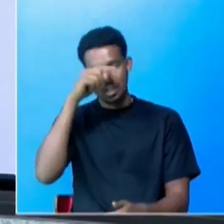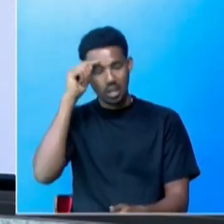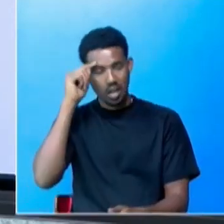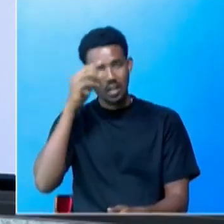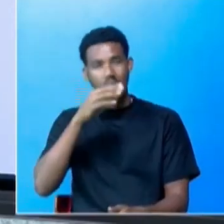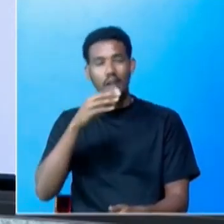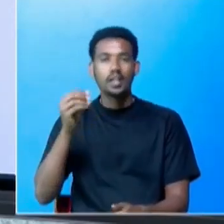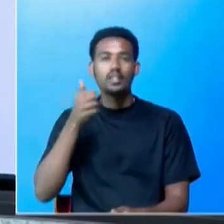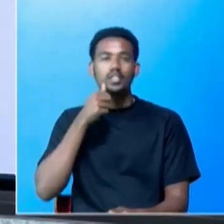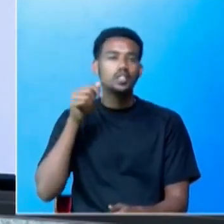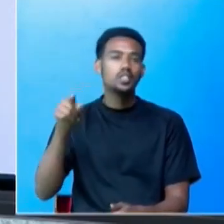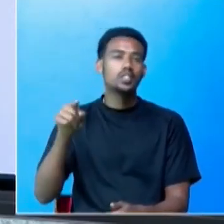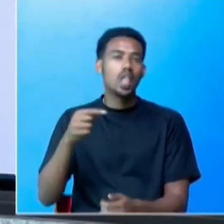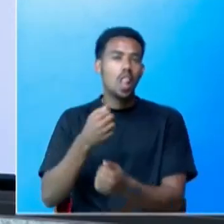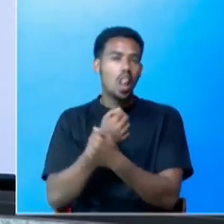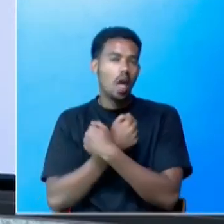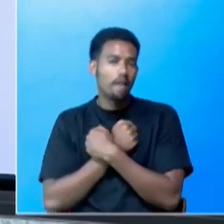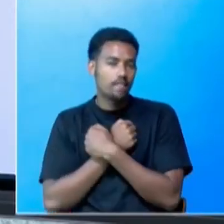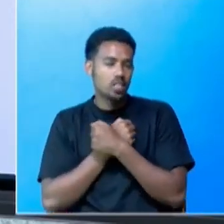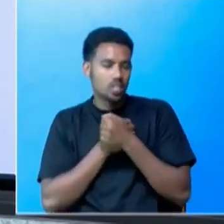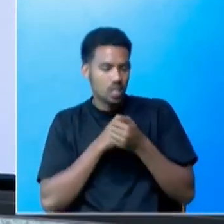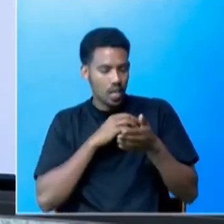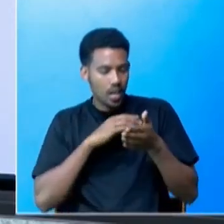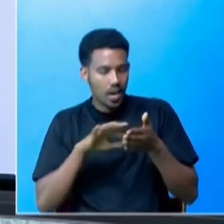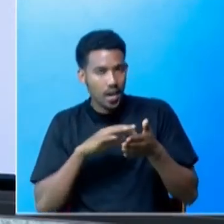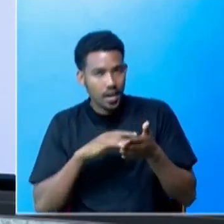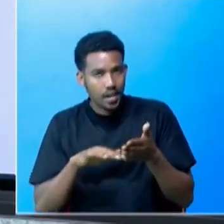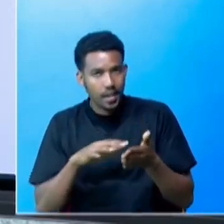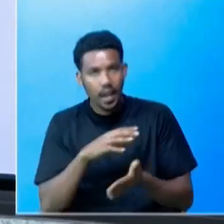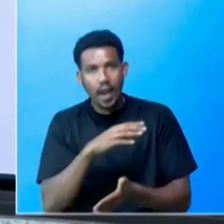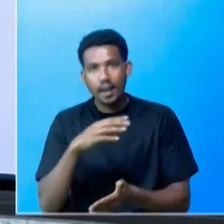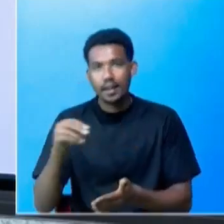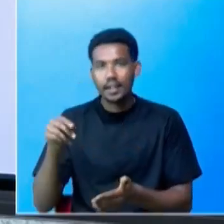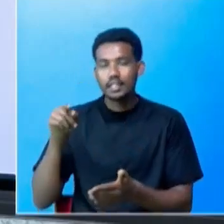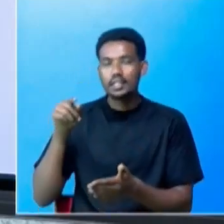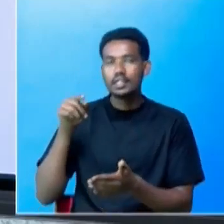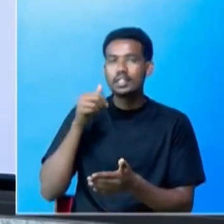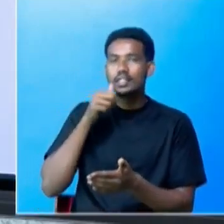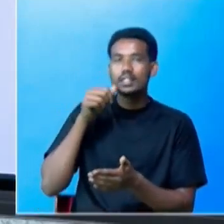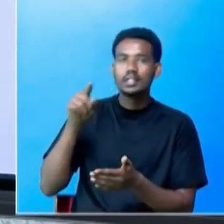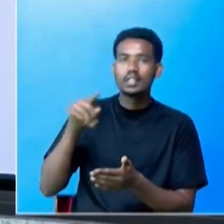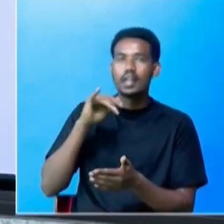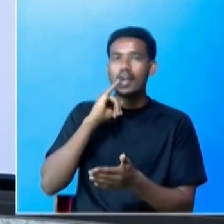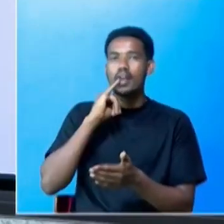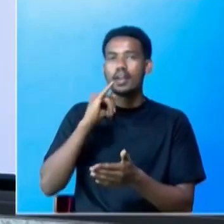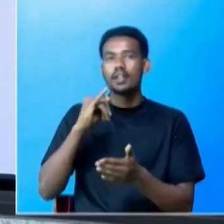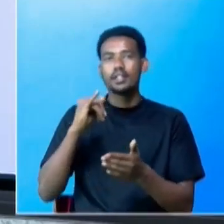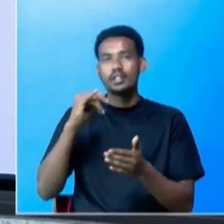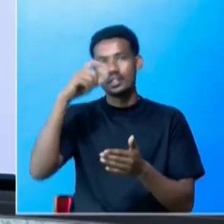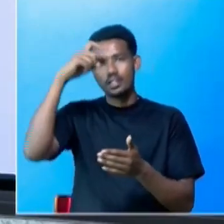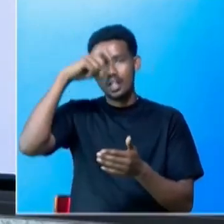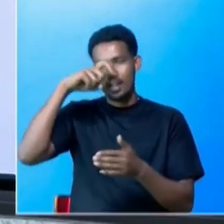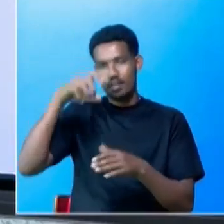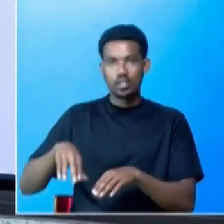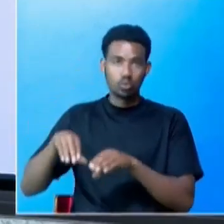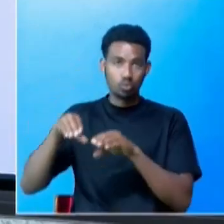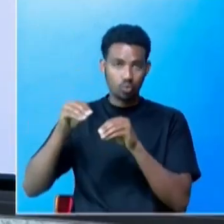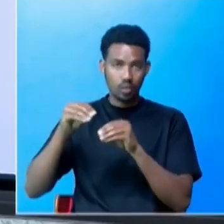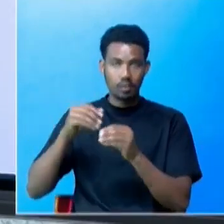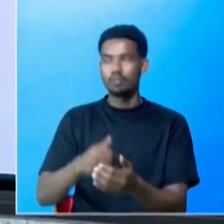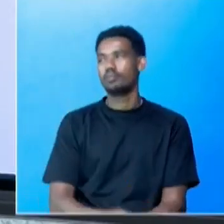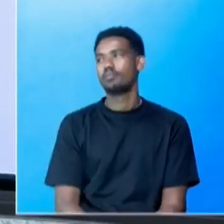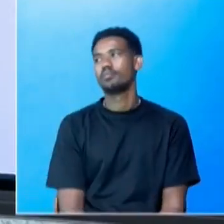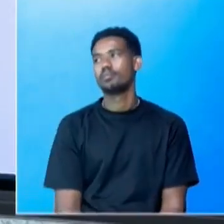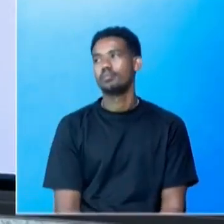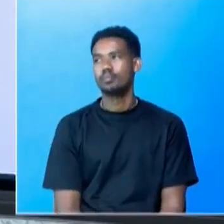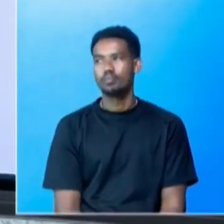also, she loves reading. And also, she is clever student. She is